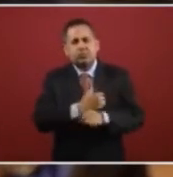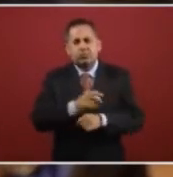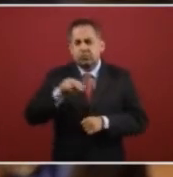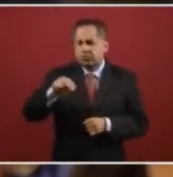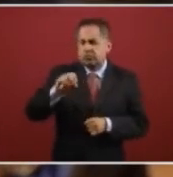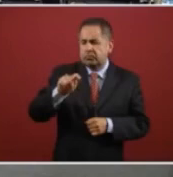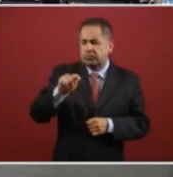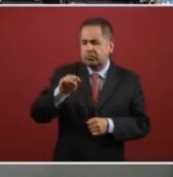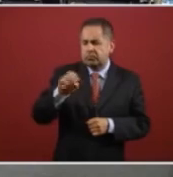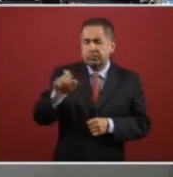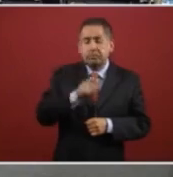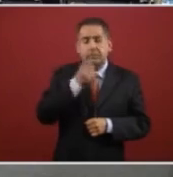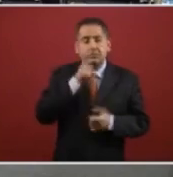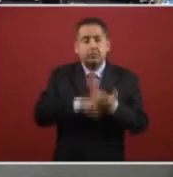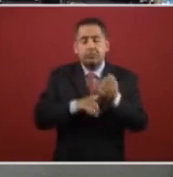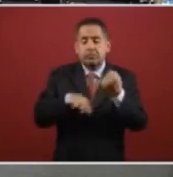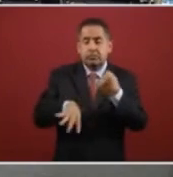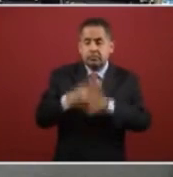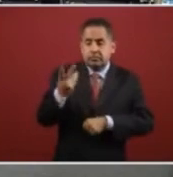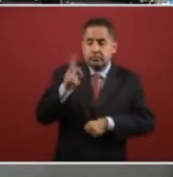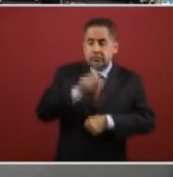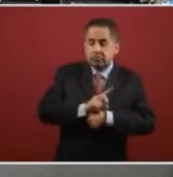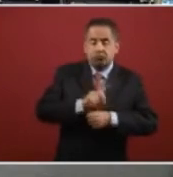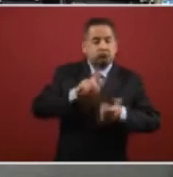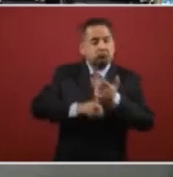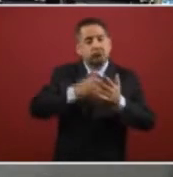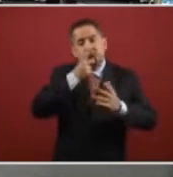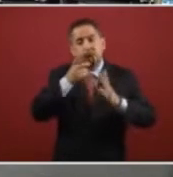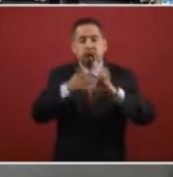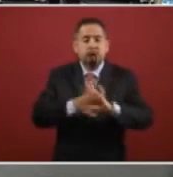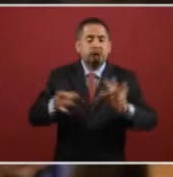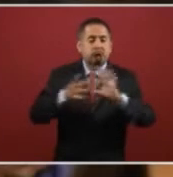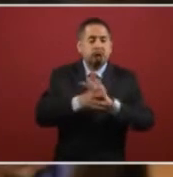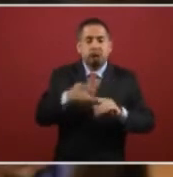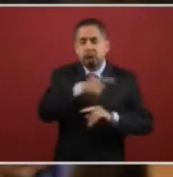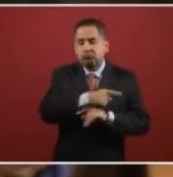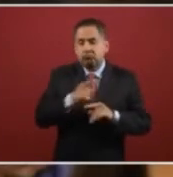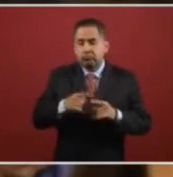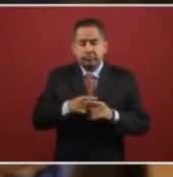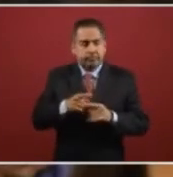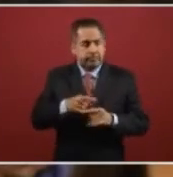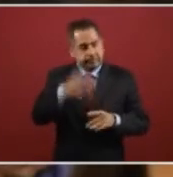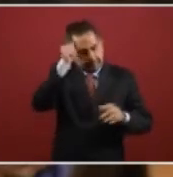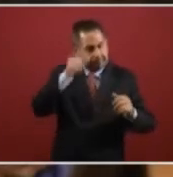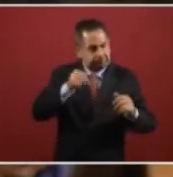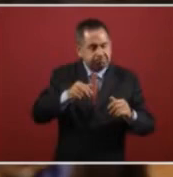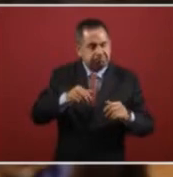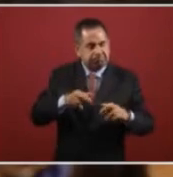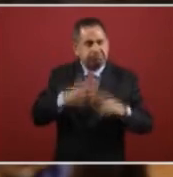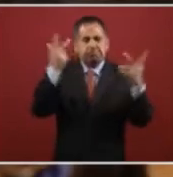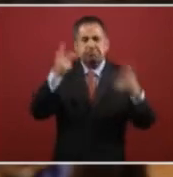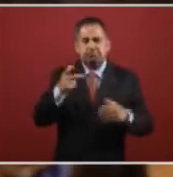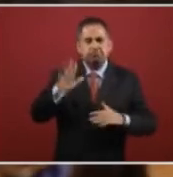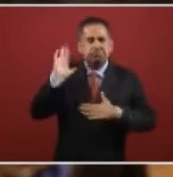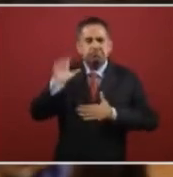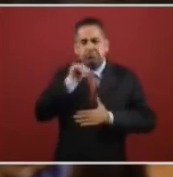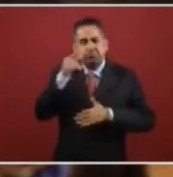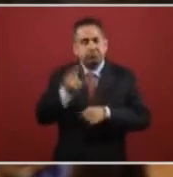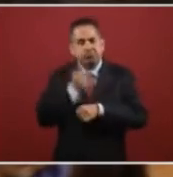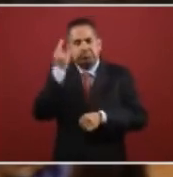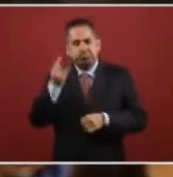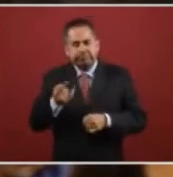And yesterday, the people of Notimex said they've been 14 days, said that they've broken their